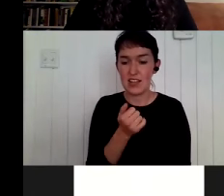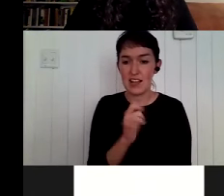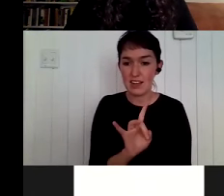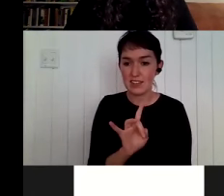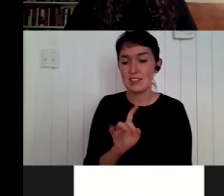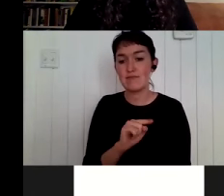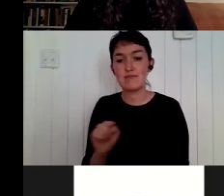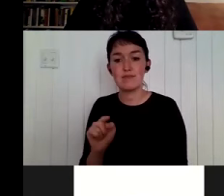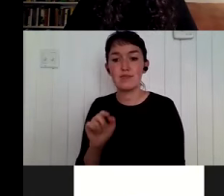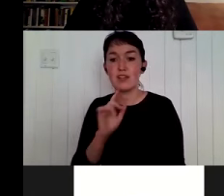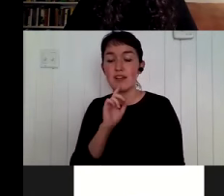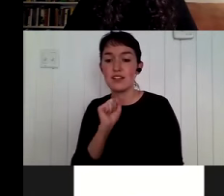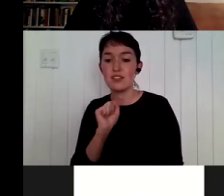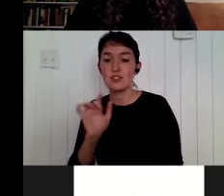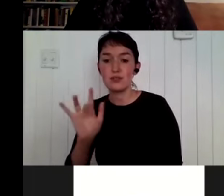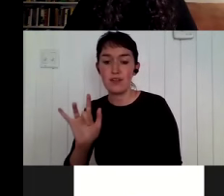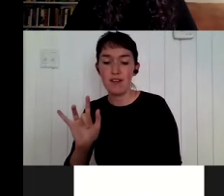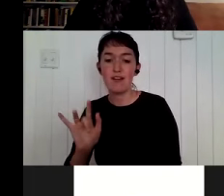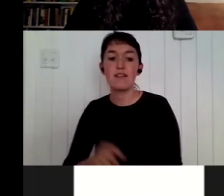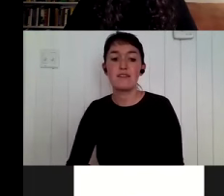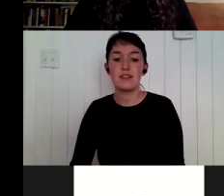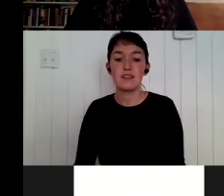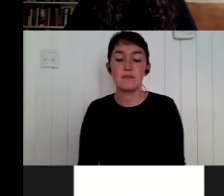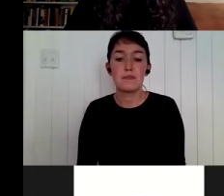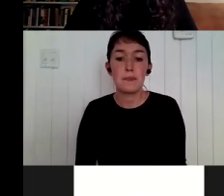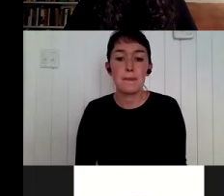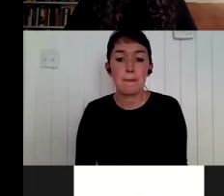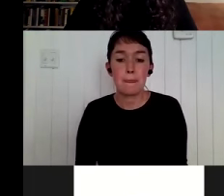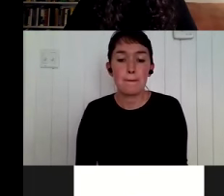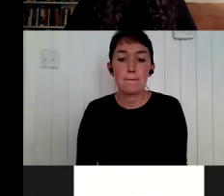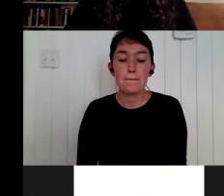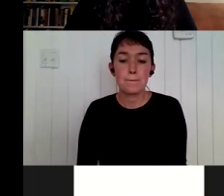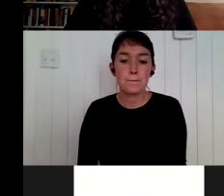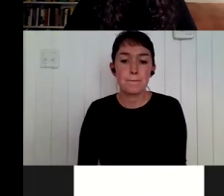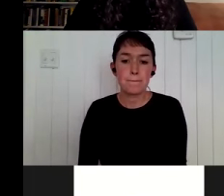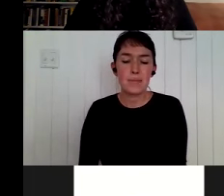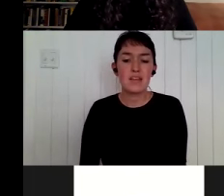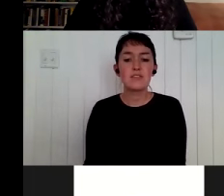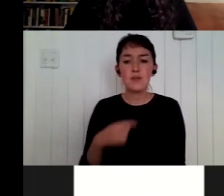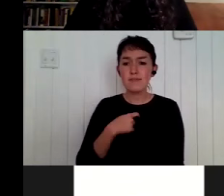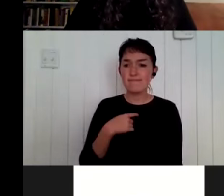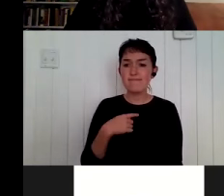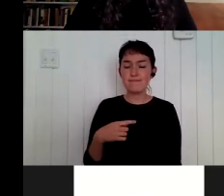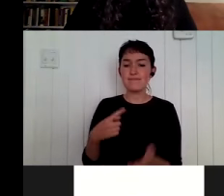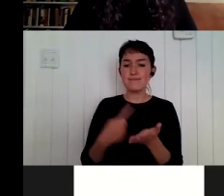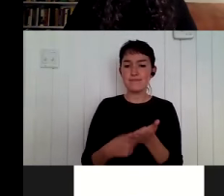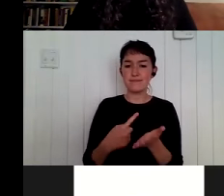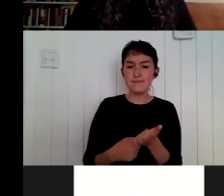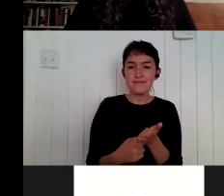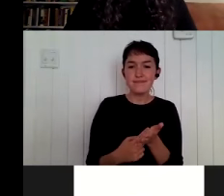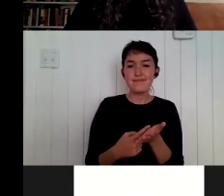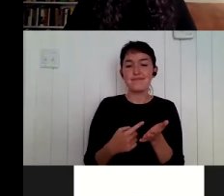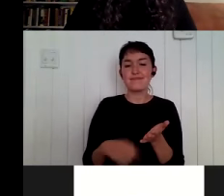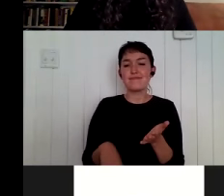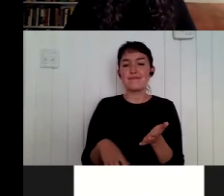more normative population, right? So again, I'm sort of talking in really like